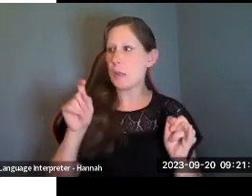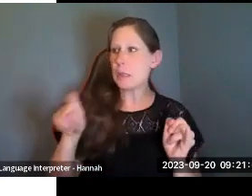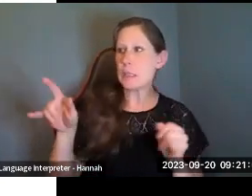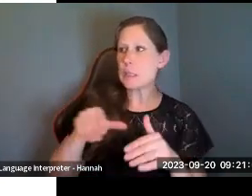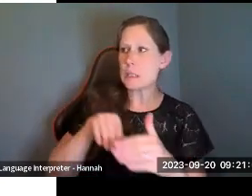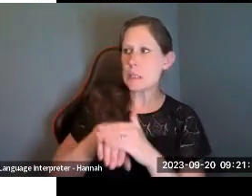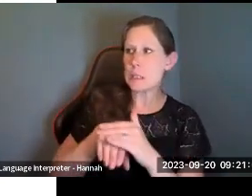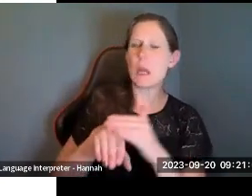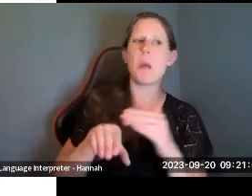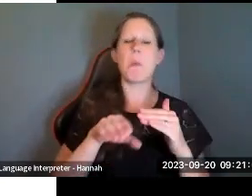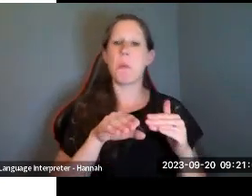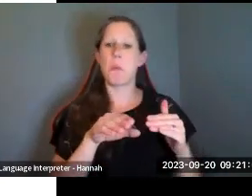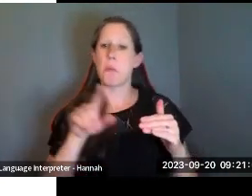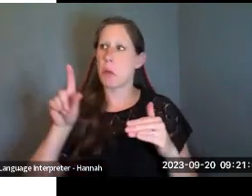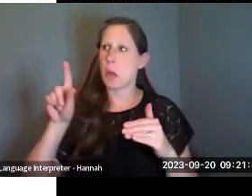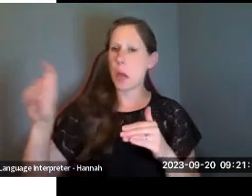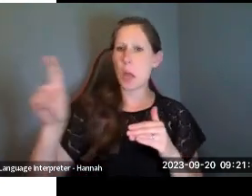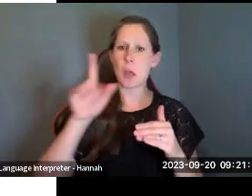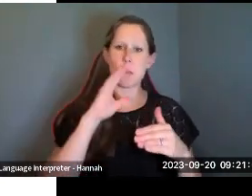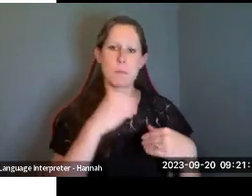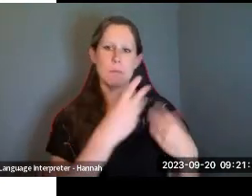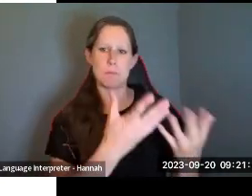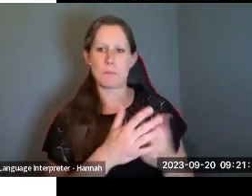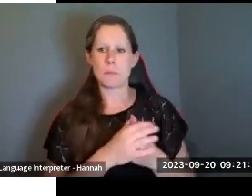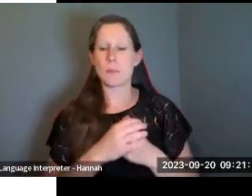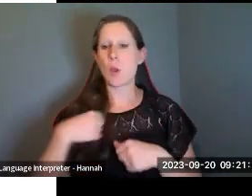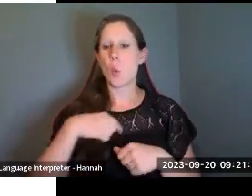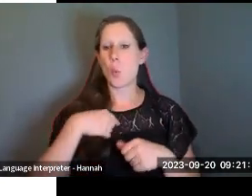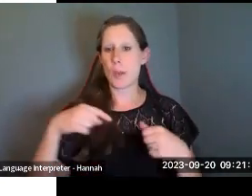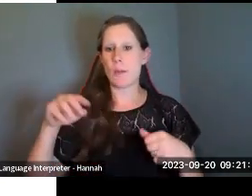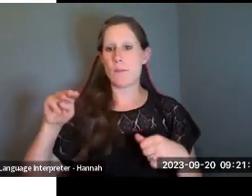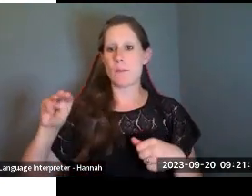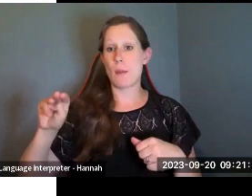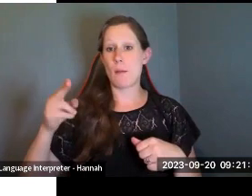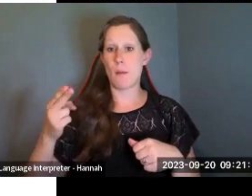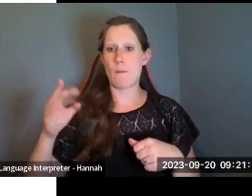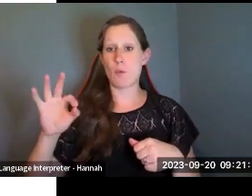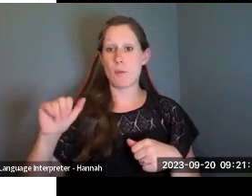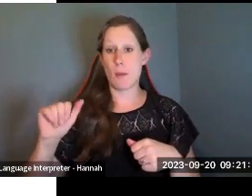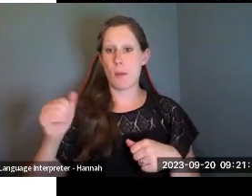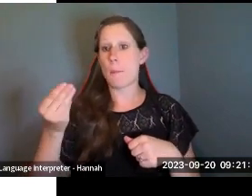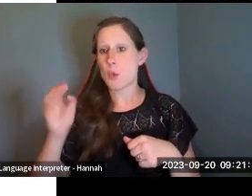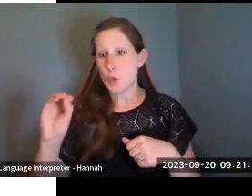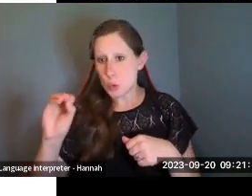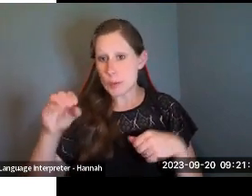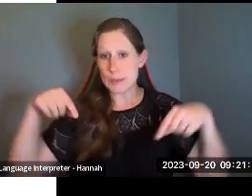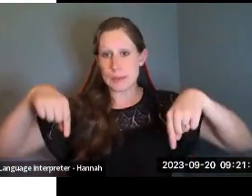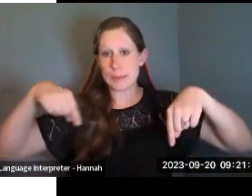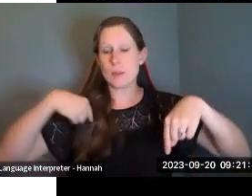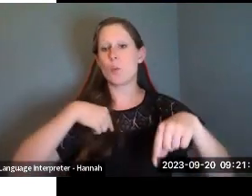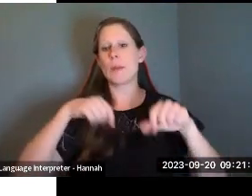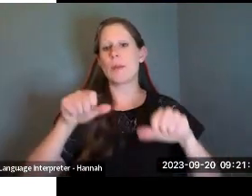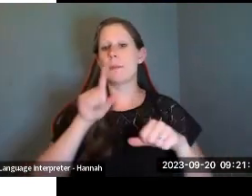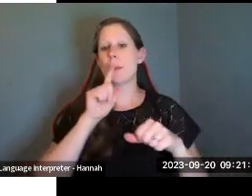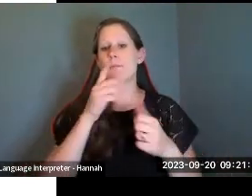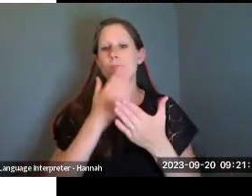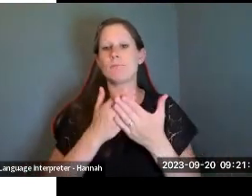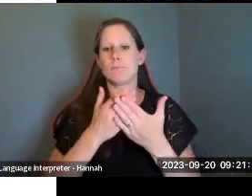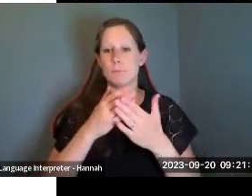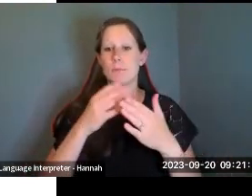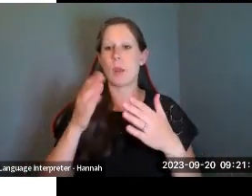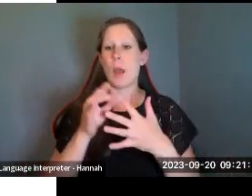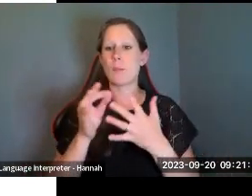so we at Mental Health First Aid Missouri can be a really good clearinghouse if there are